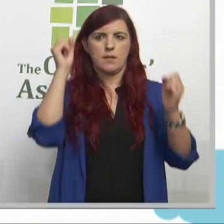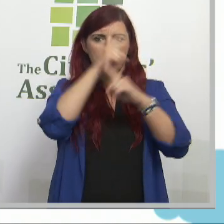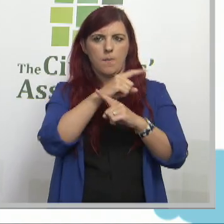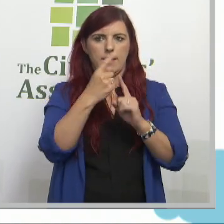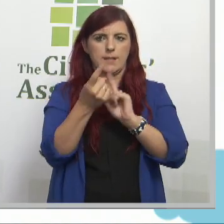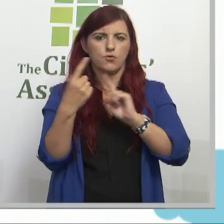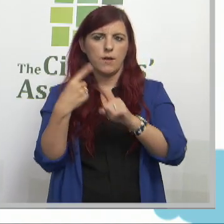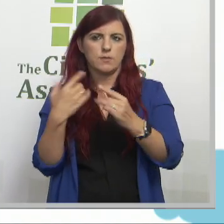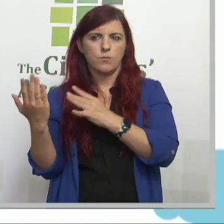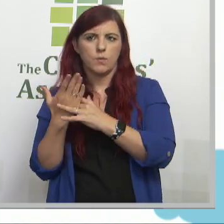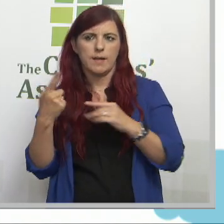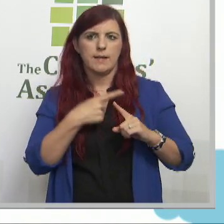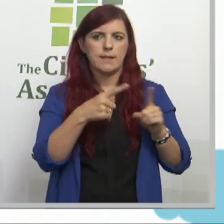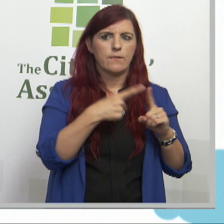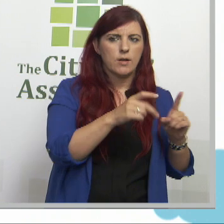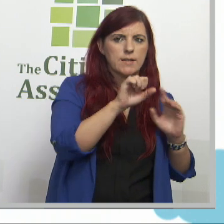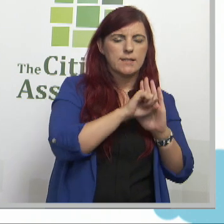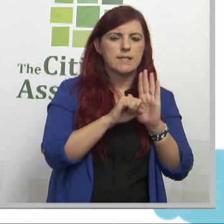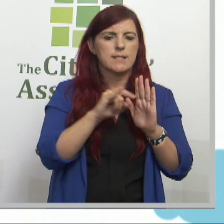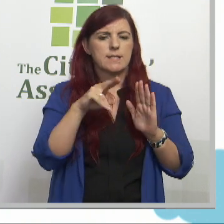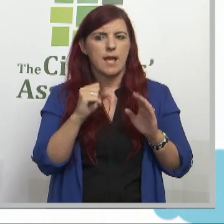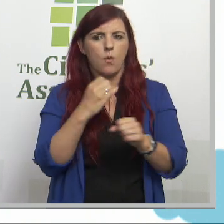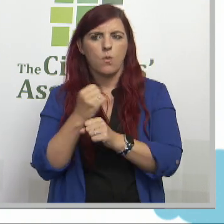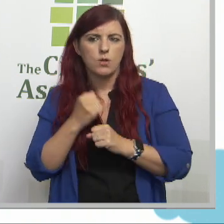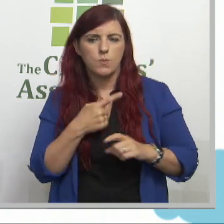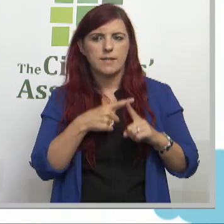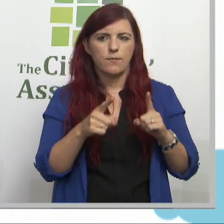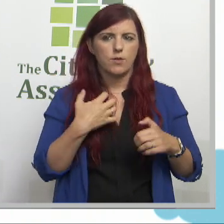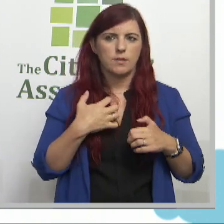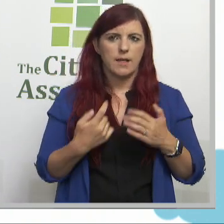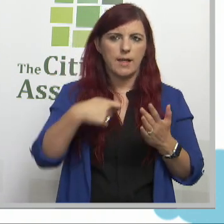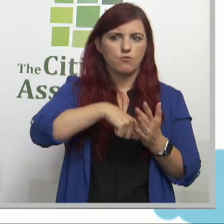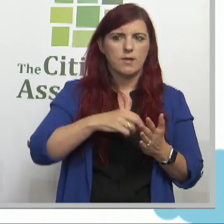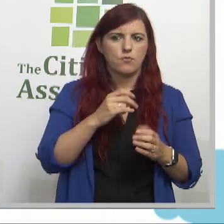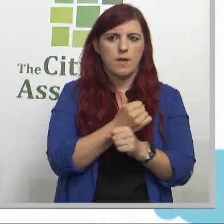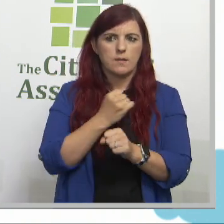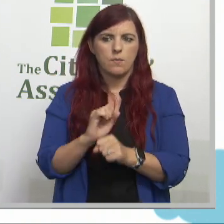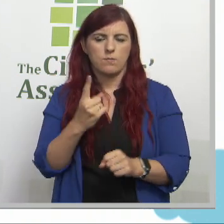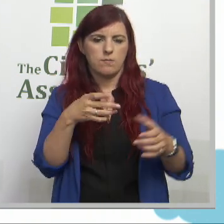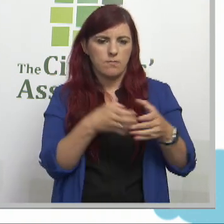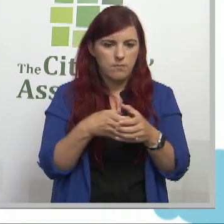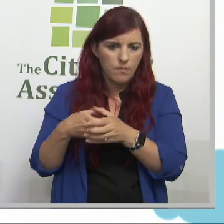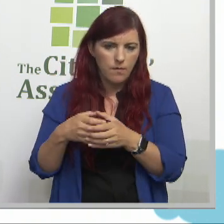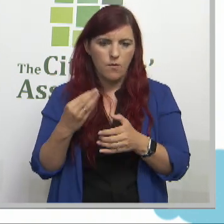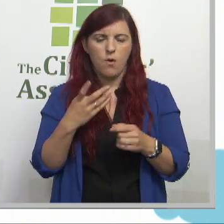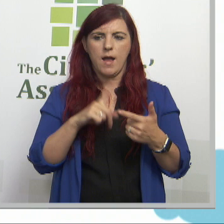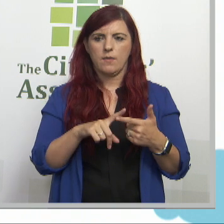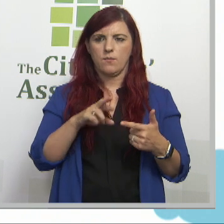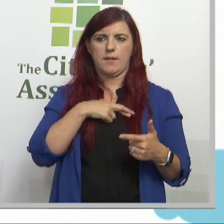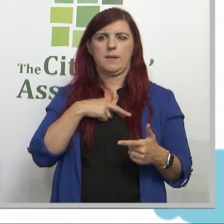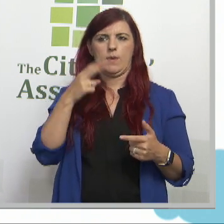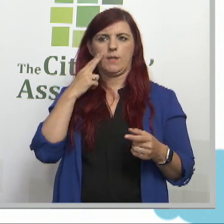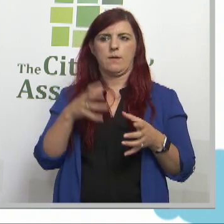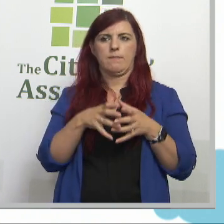between different stakeholders and different interests, right? One is the rules, which are kind of weakly enforced, and really there needs to be a